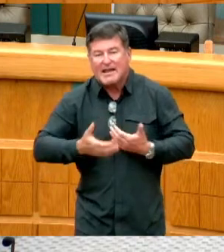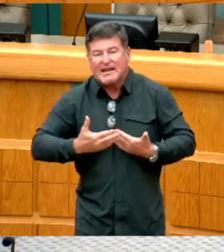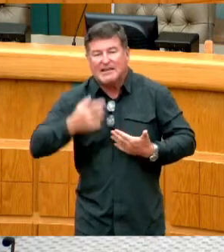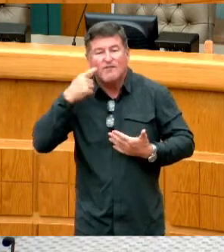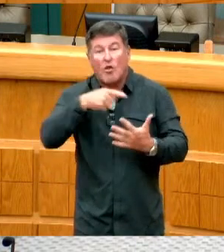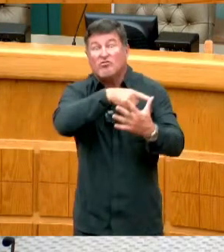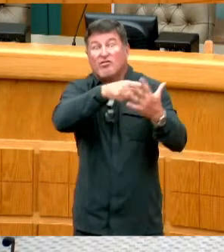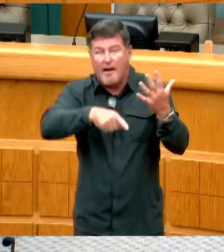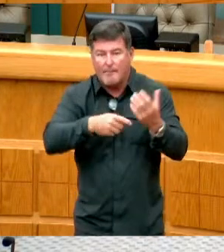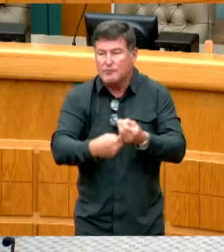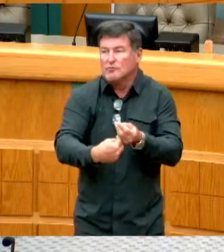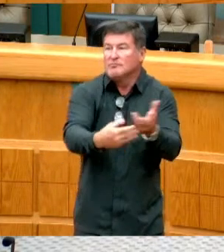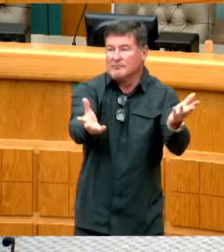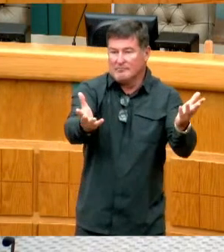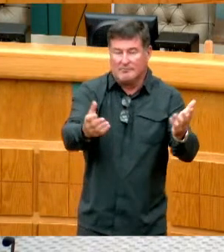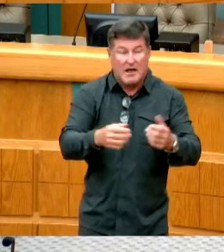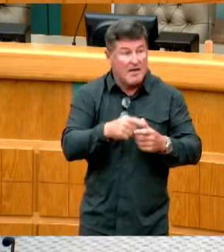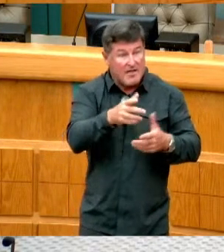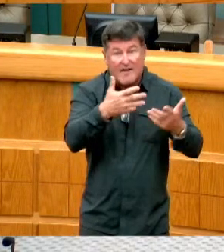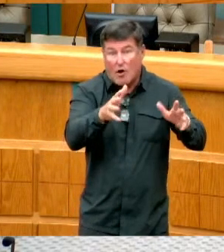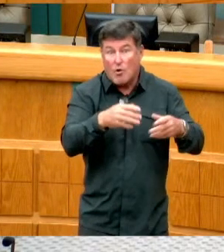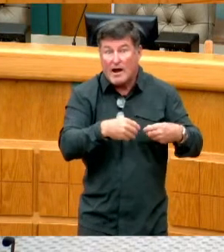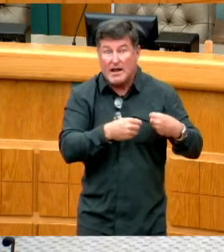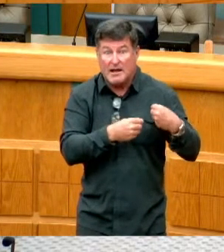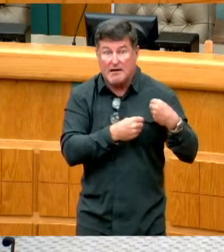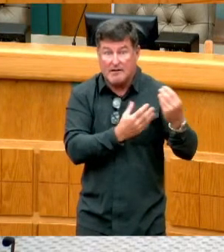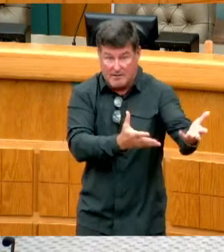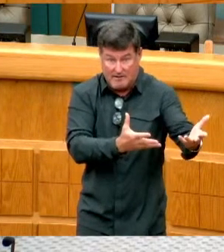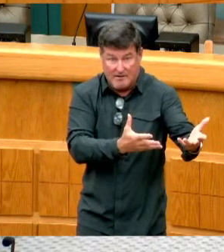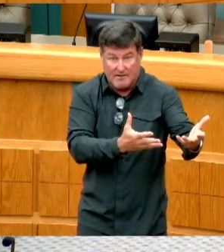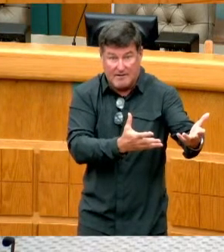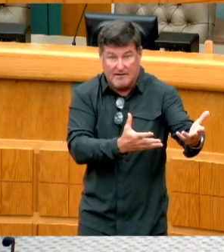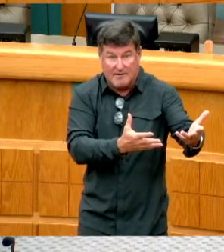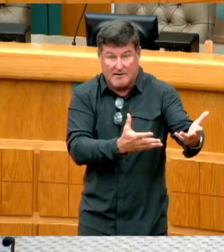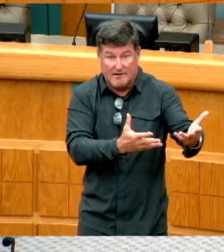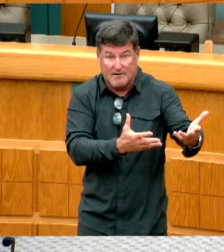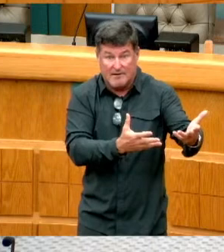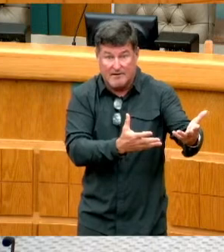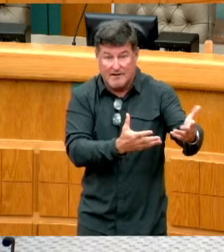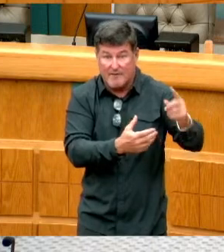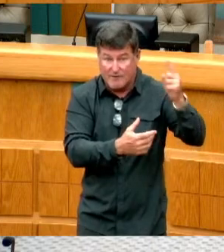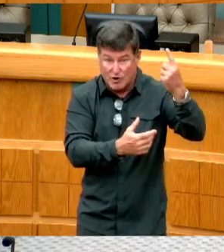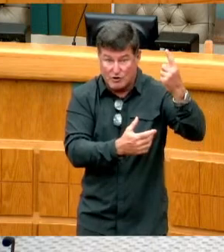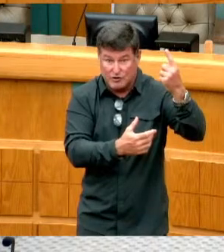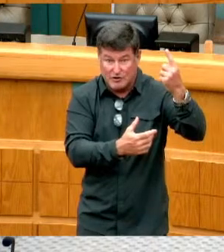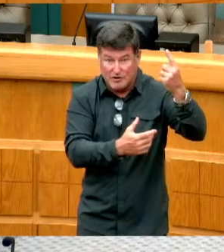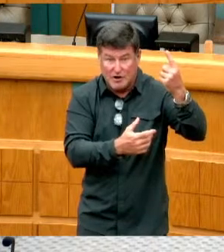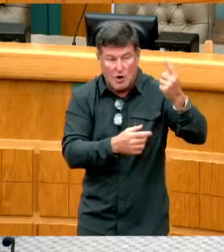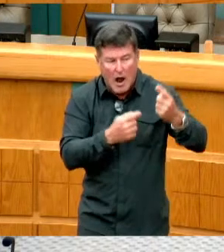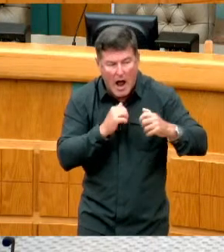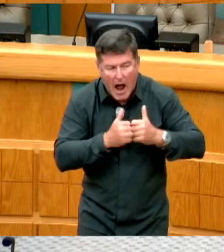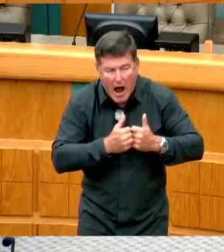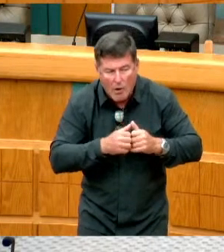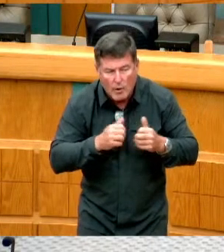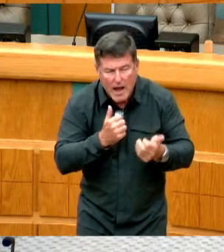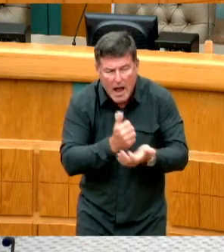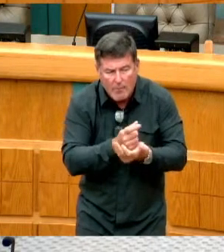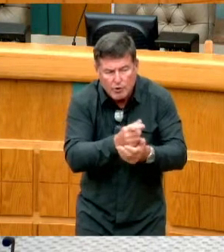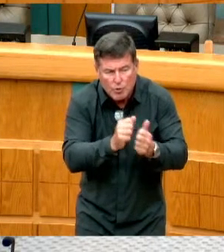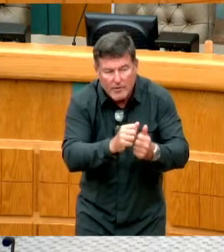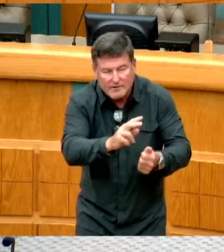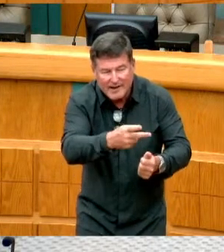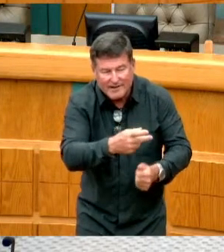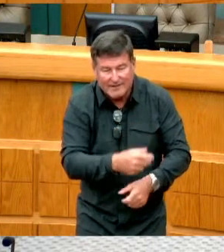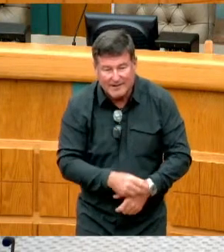received, that will help us get more. But it's going to be steady. It's not like we could get more